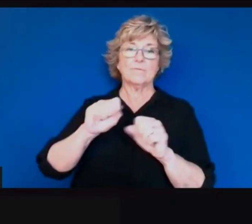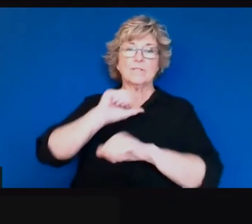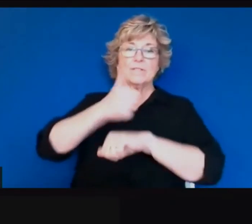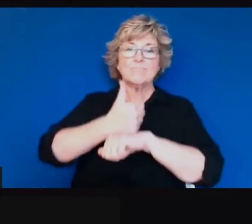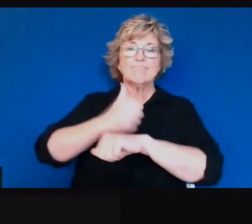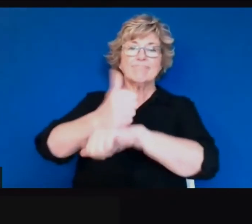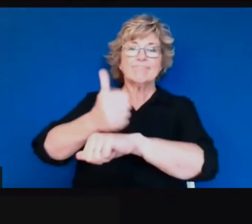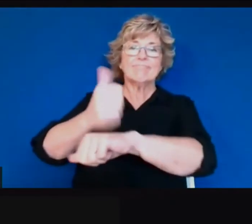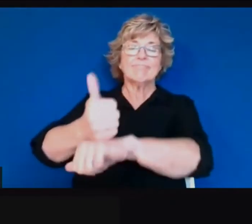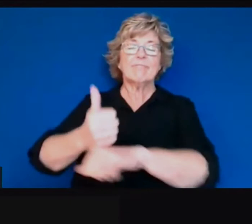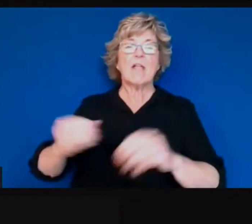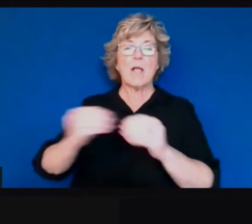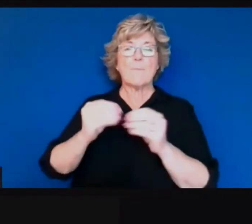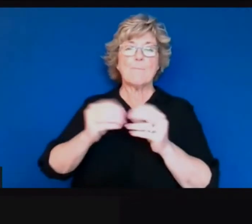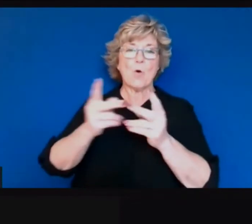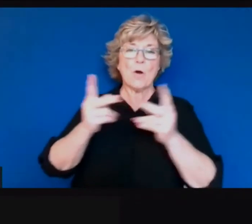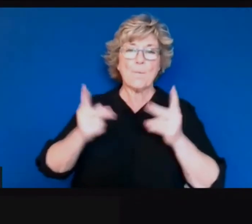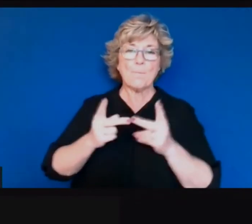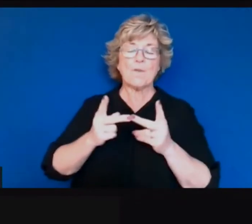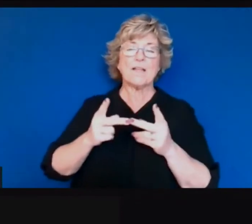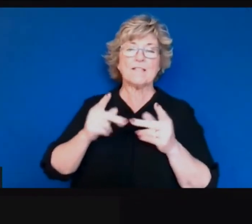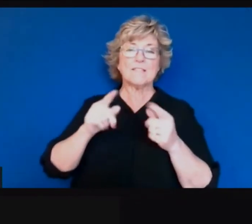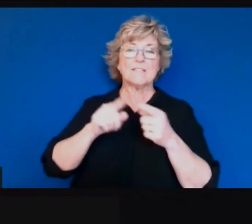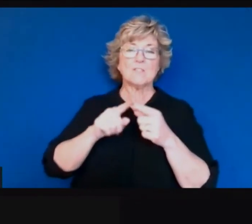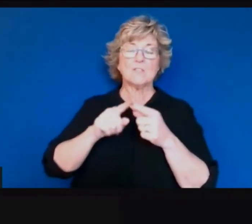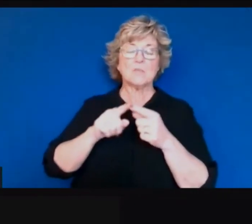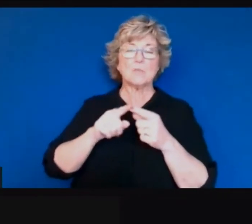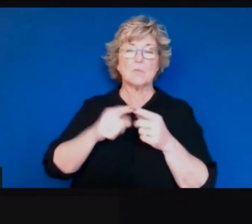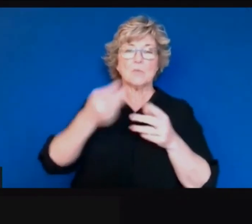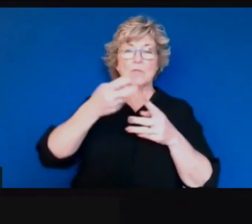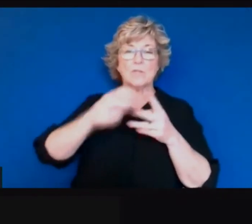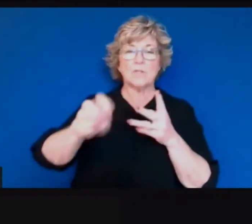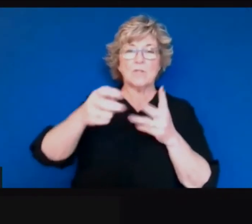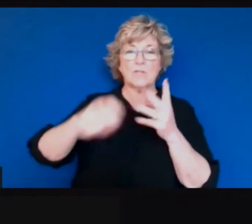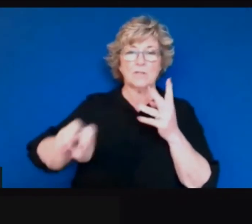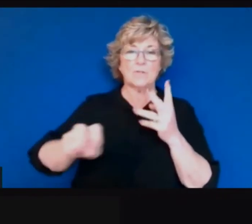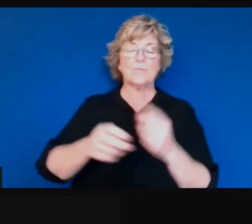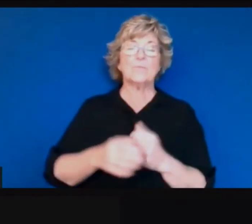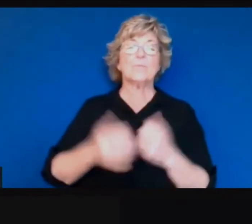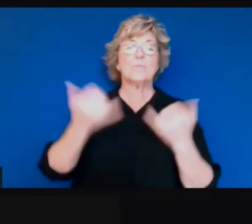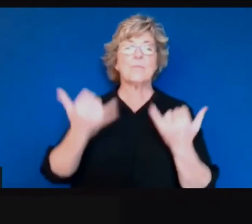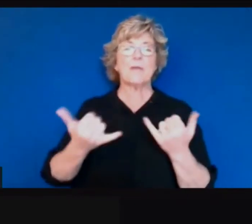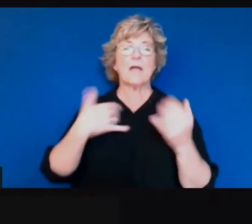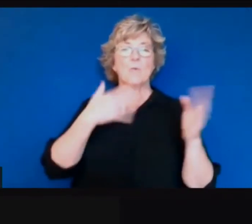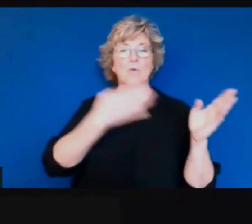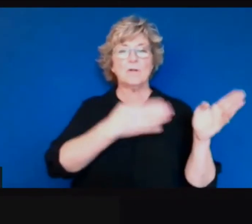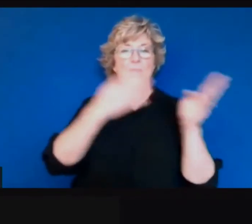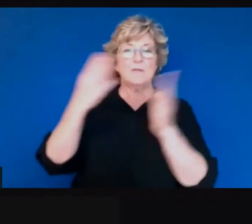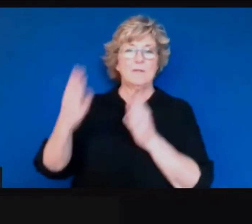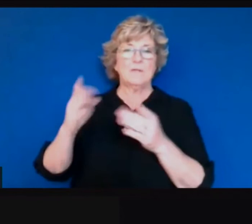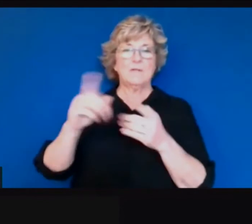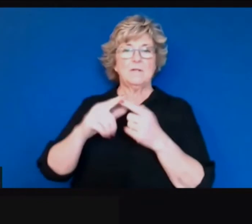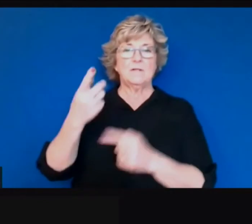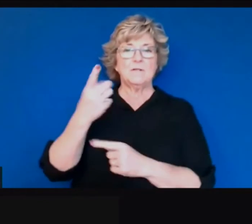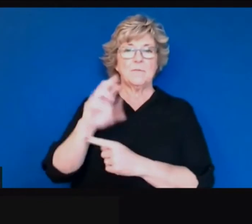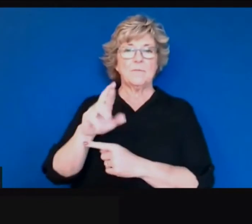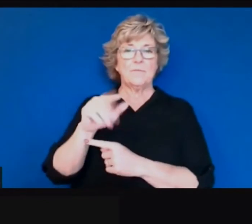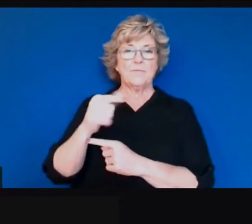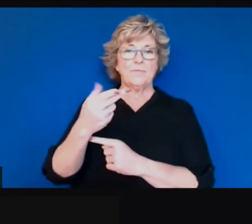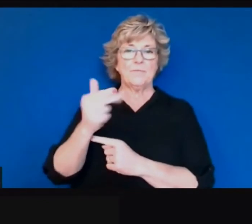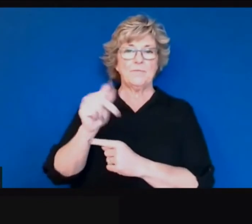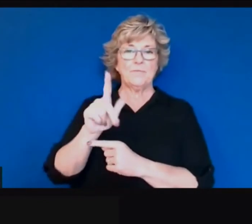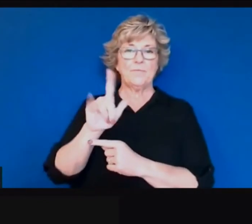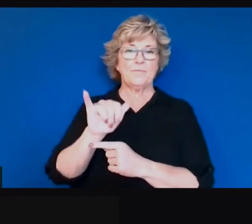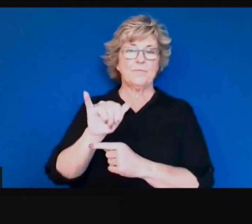sites up and down the state. But let me turn this over now to Dr. Galley, who can talk more specifically about when we do